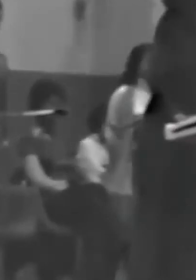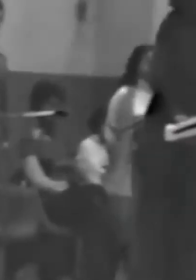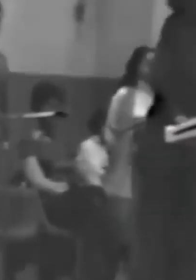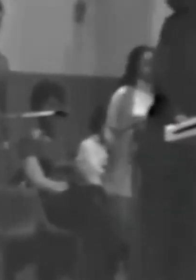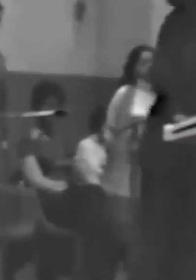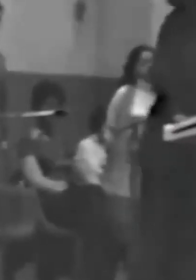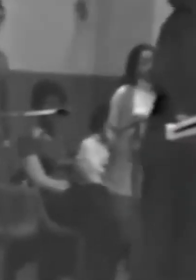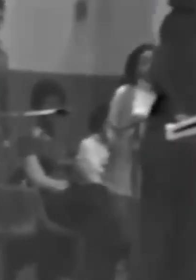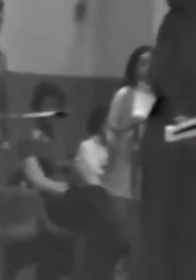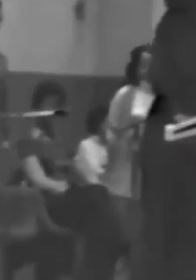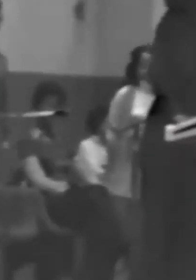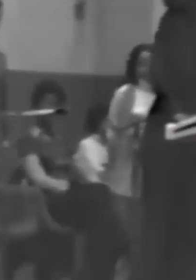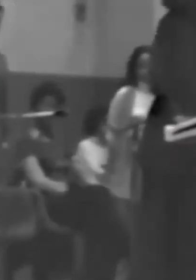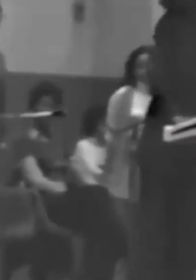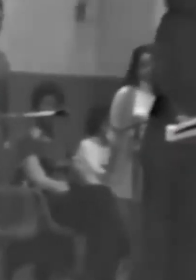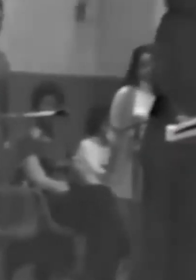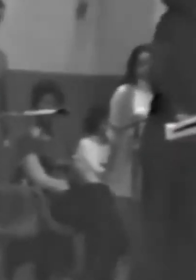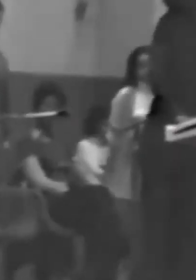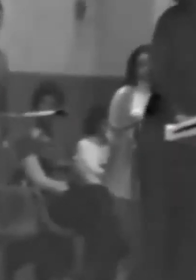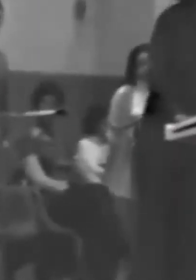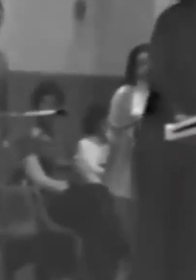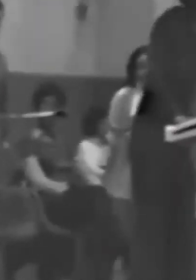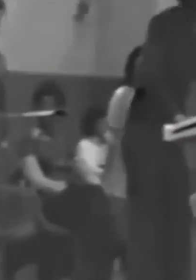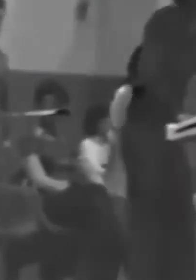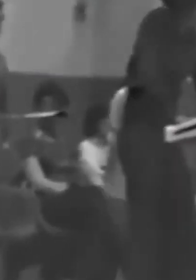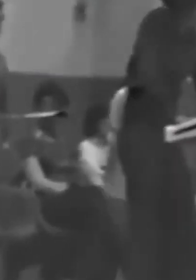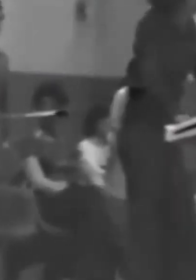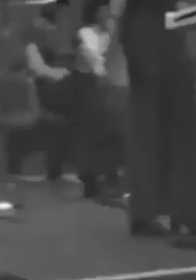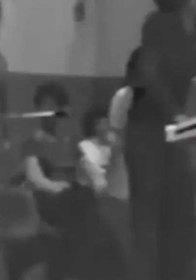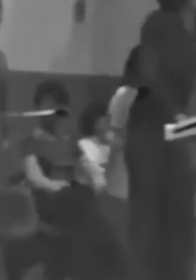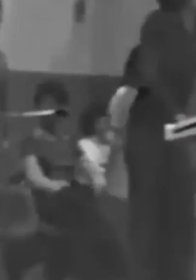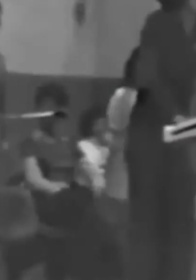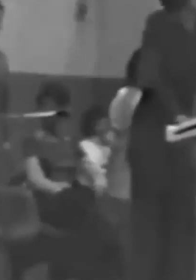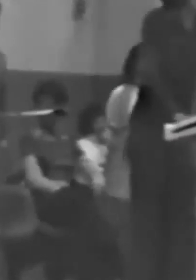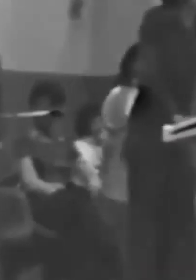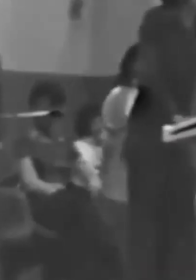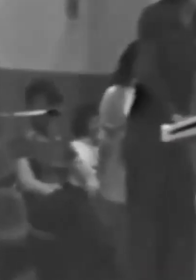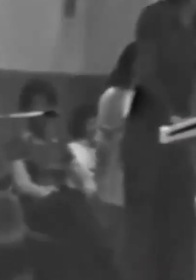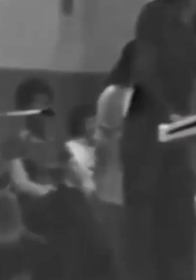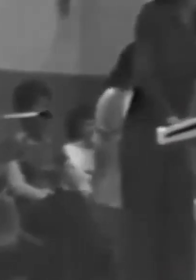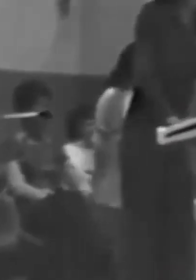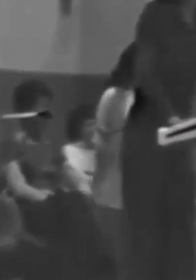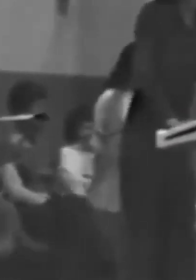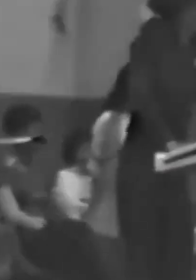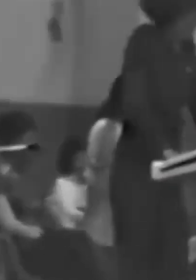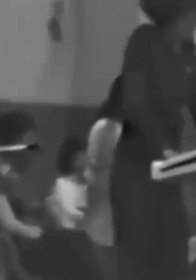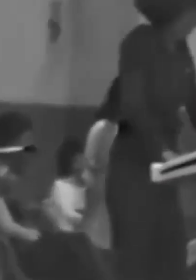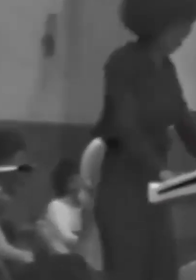Ricans, Asians, Native Americans, and progressive whites are carrying the banner of that new